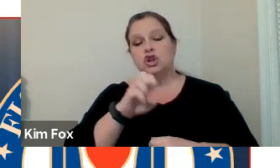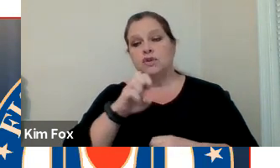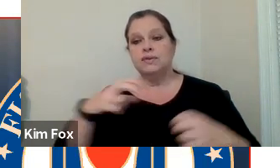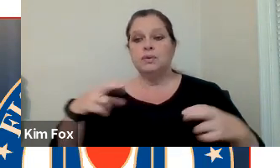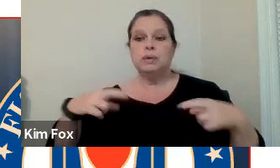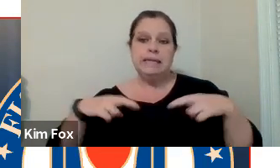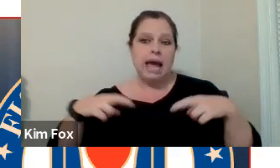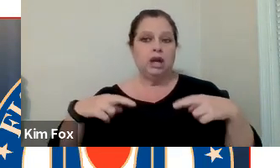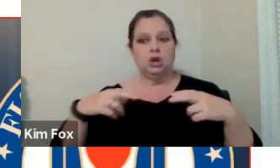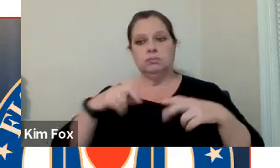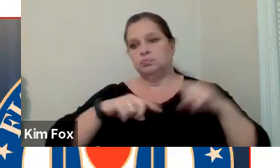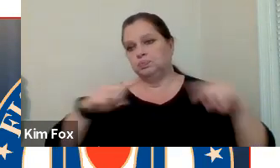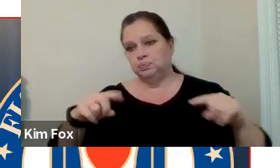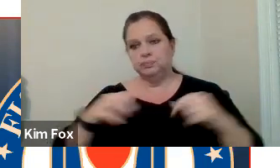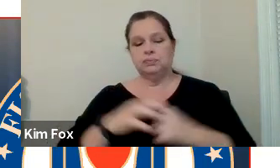as well.